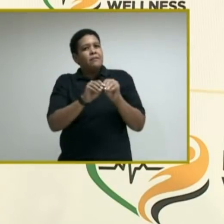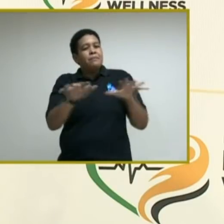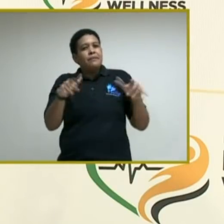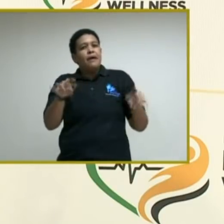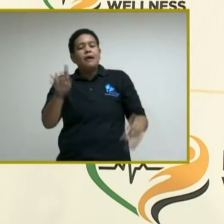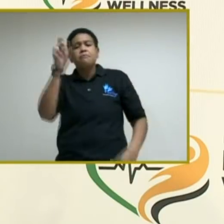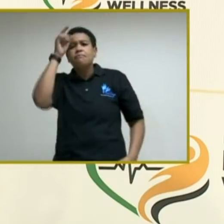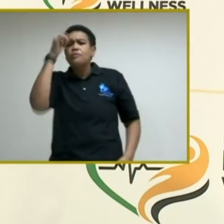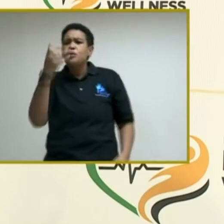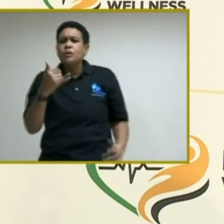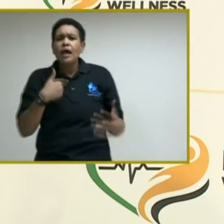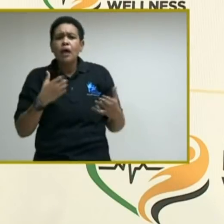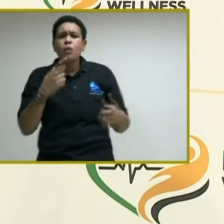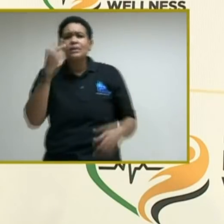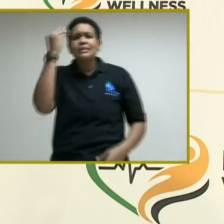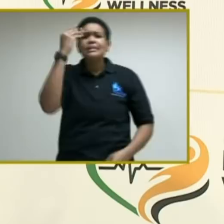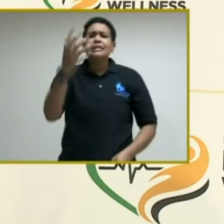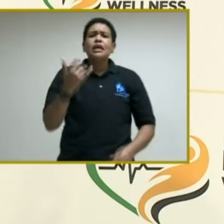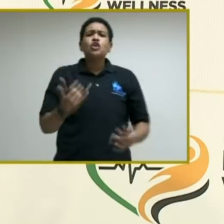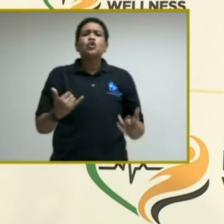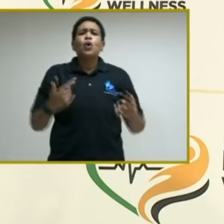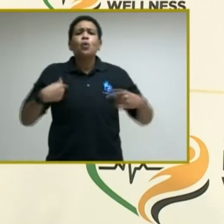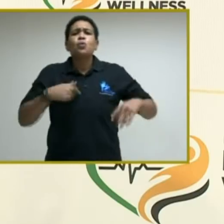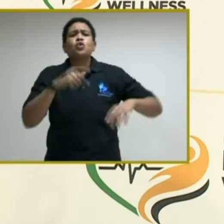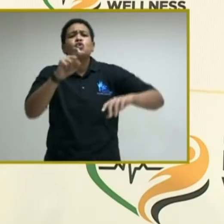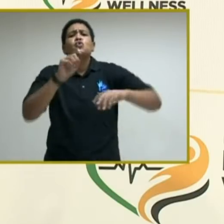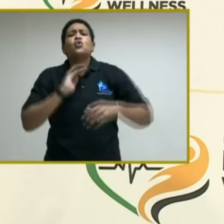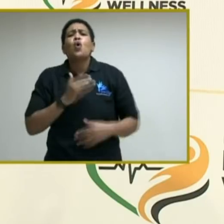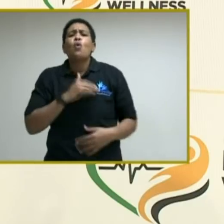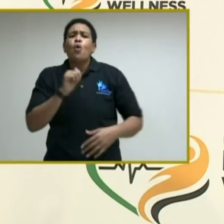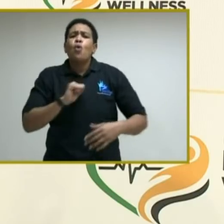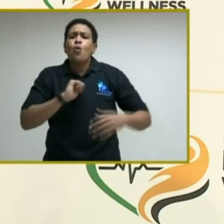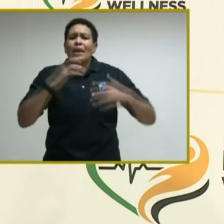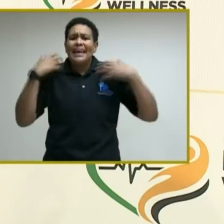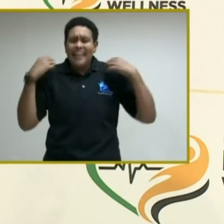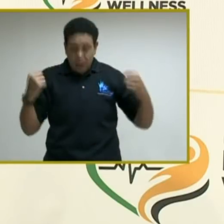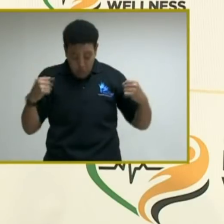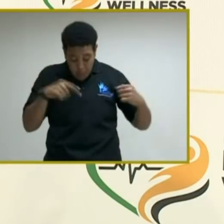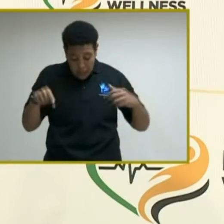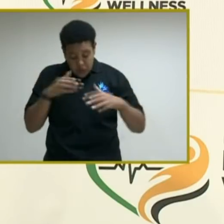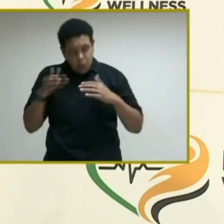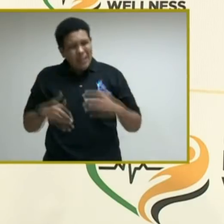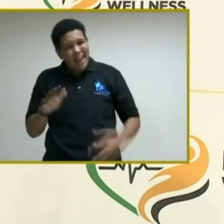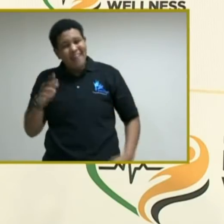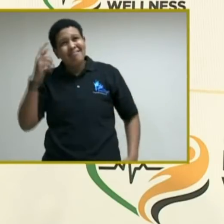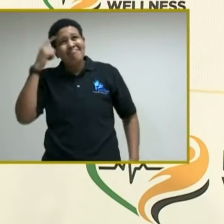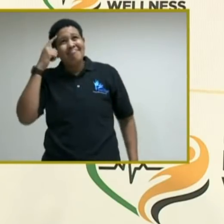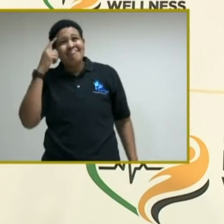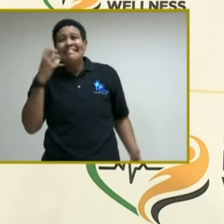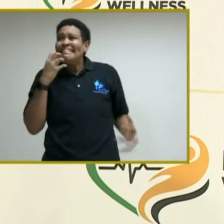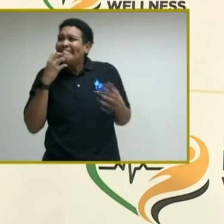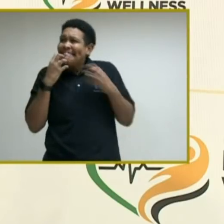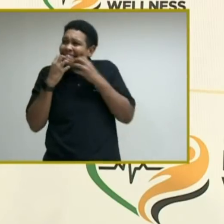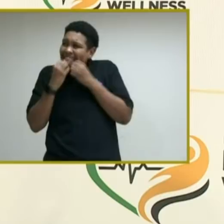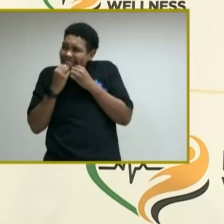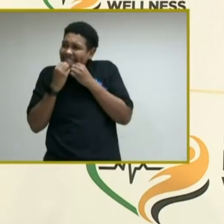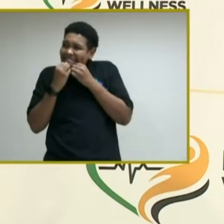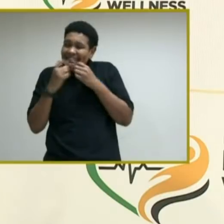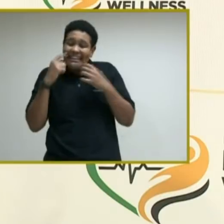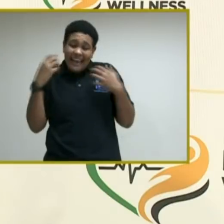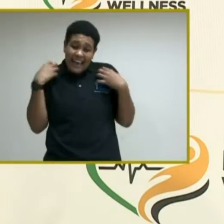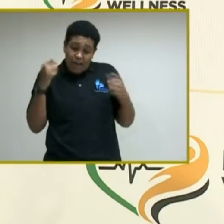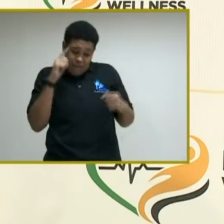say, let us be our own hero this weekend. And let us be a hero